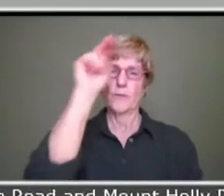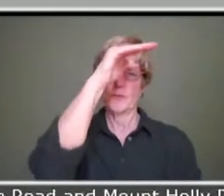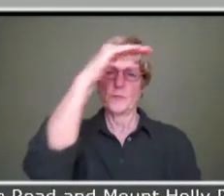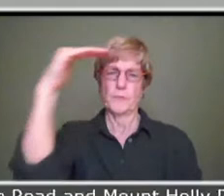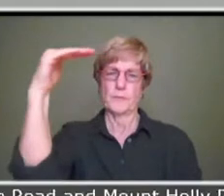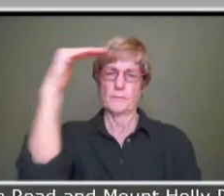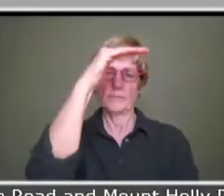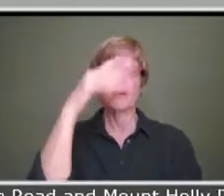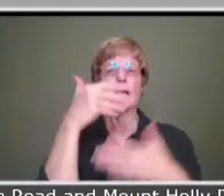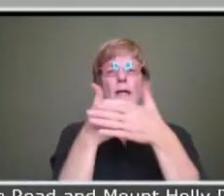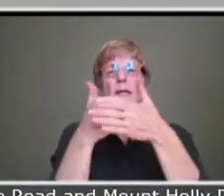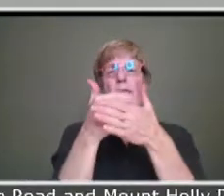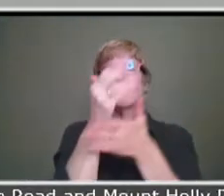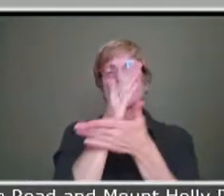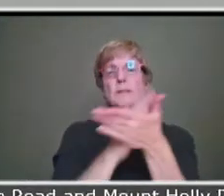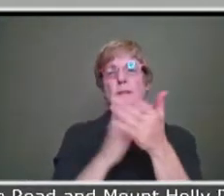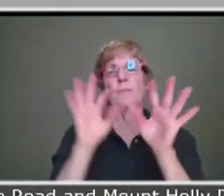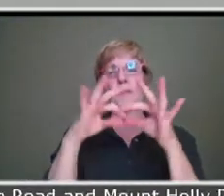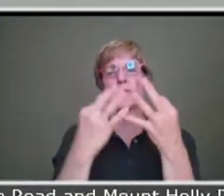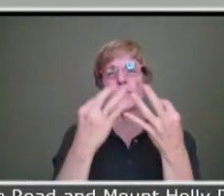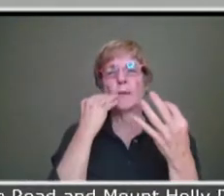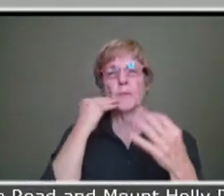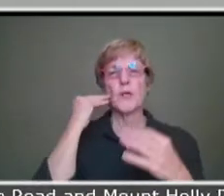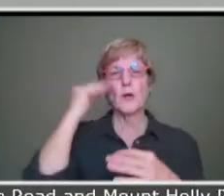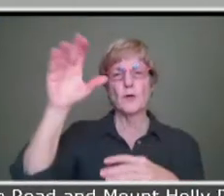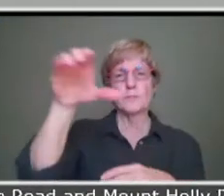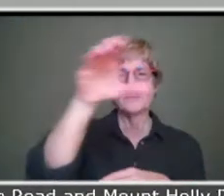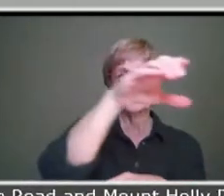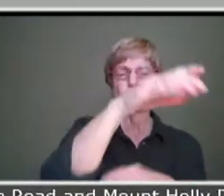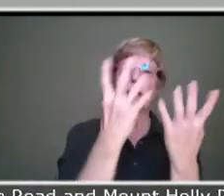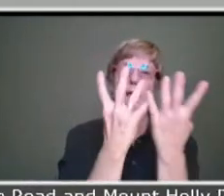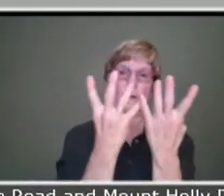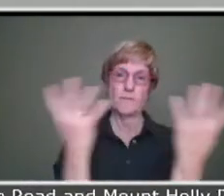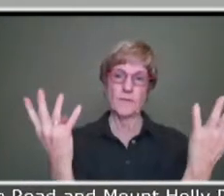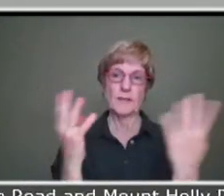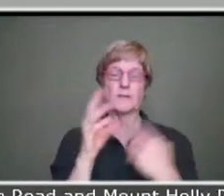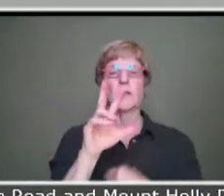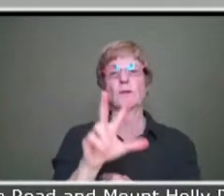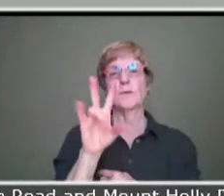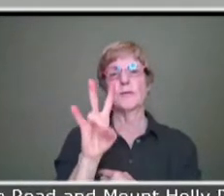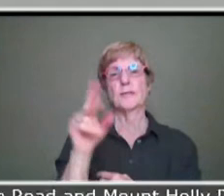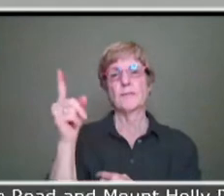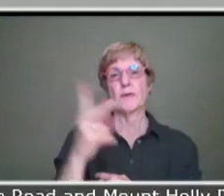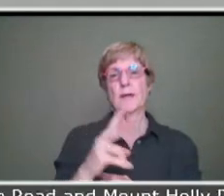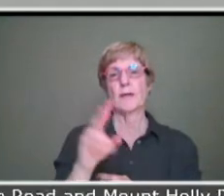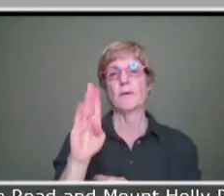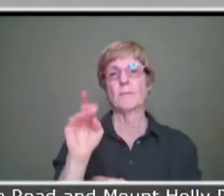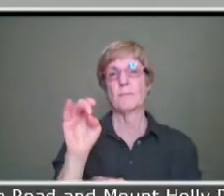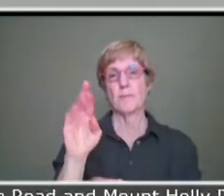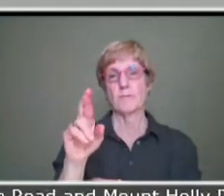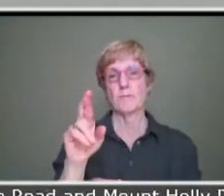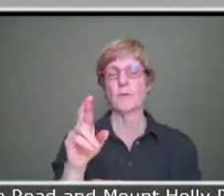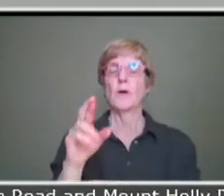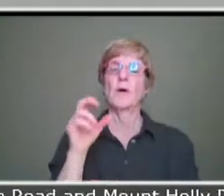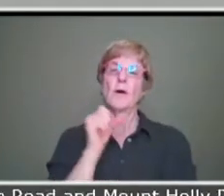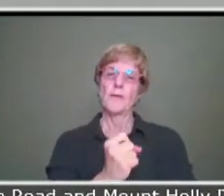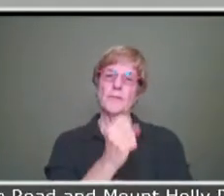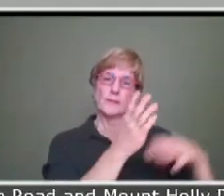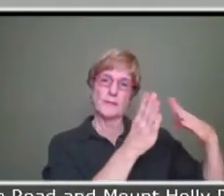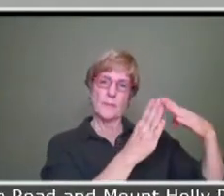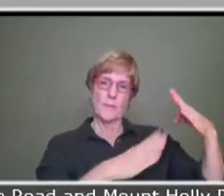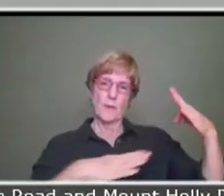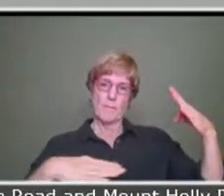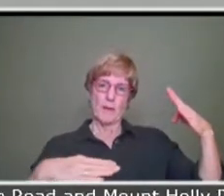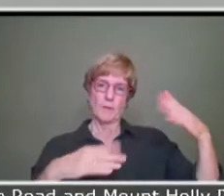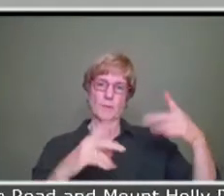to some of the multi-family residential it does provide a fence and a 37.5 foot Class C buffer along the southern property boundary where Jason